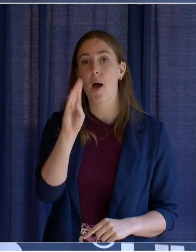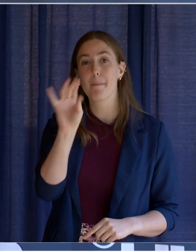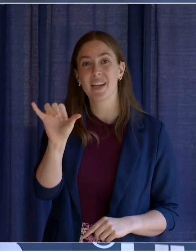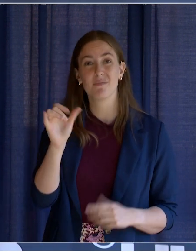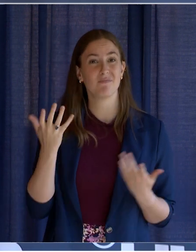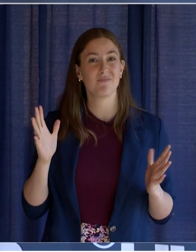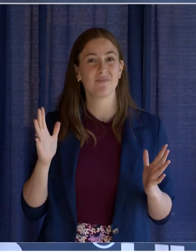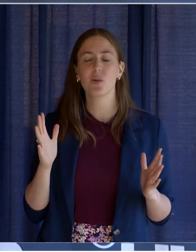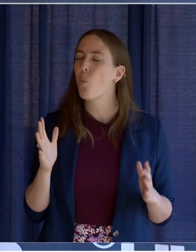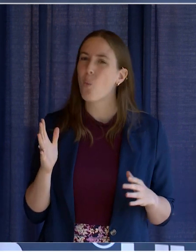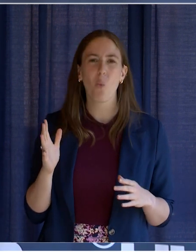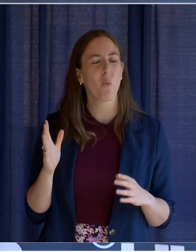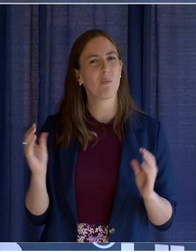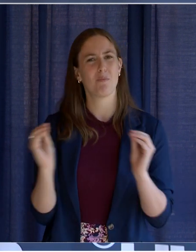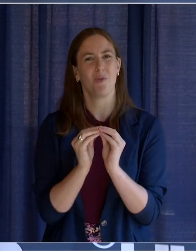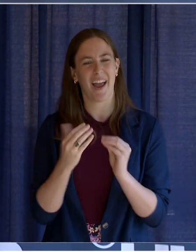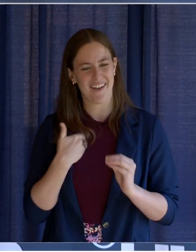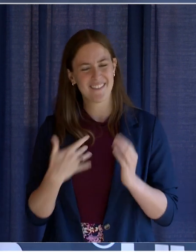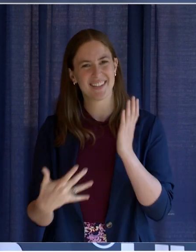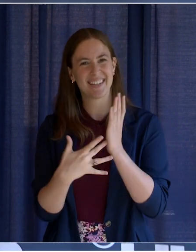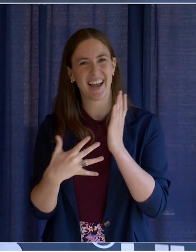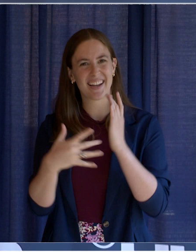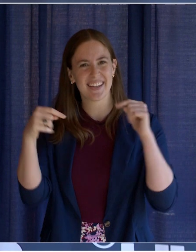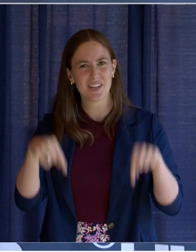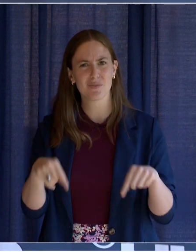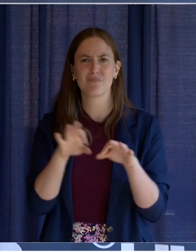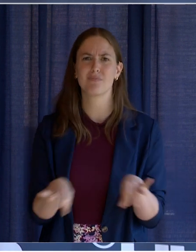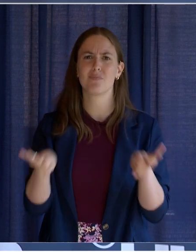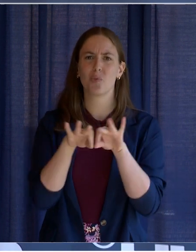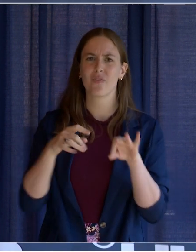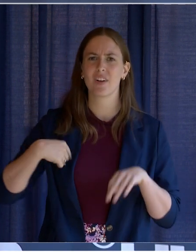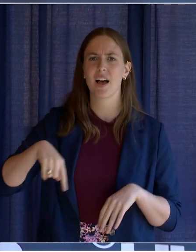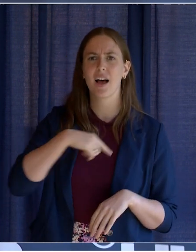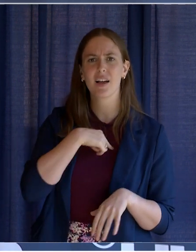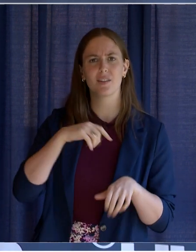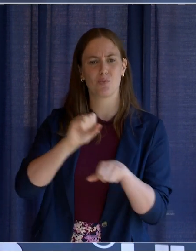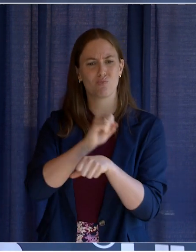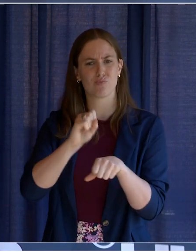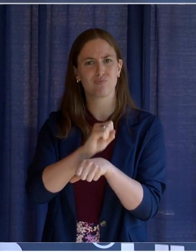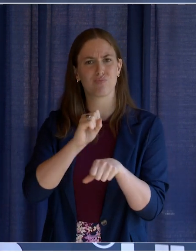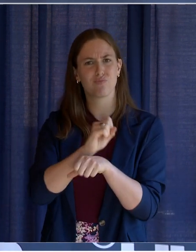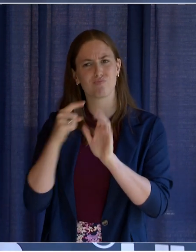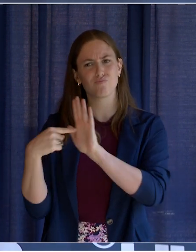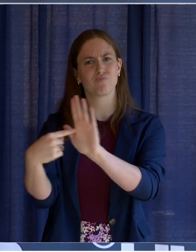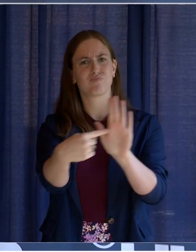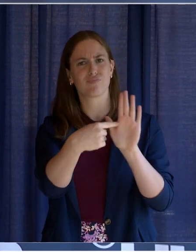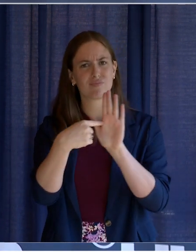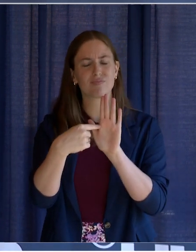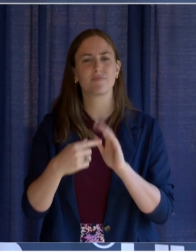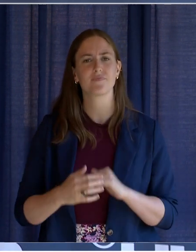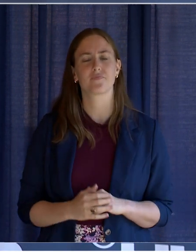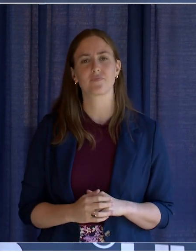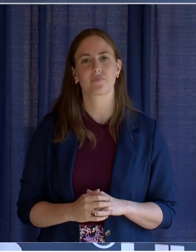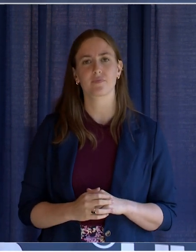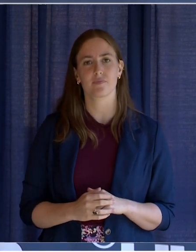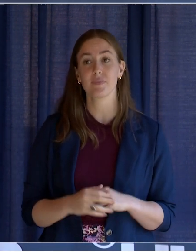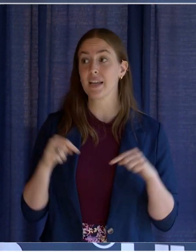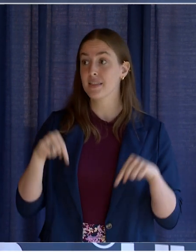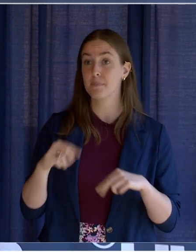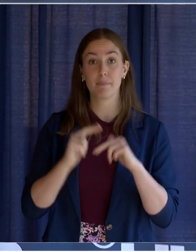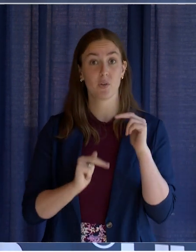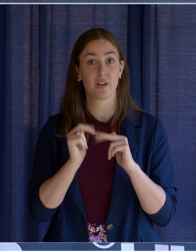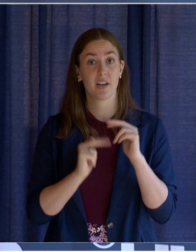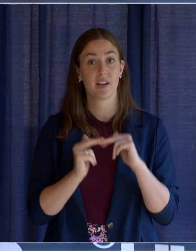tech happens here too, and it's so important for us to work on that. We're in a building that just a few weeks ago,